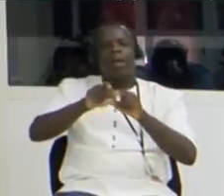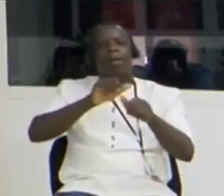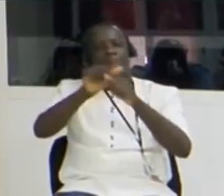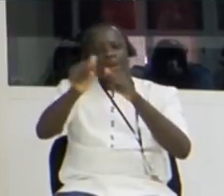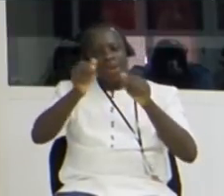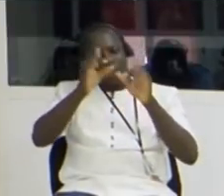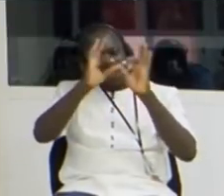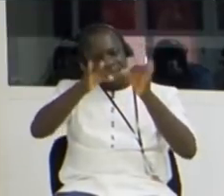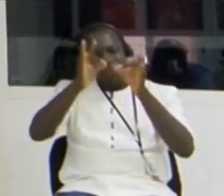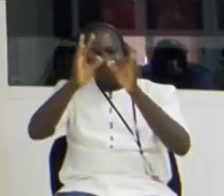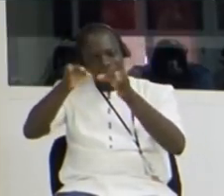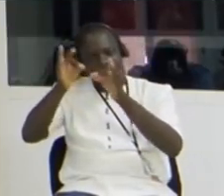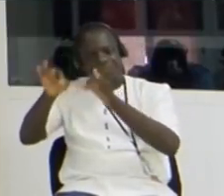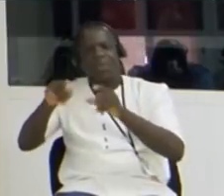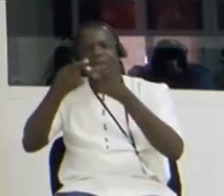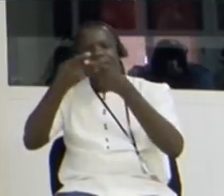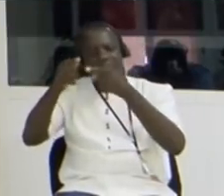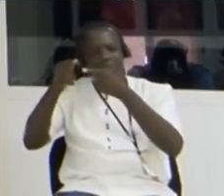different stages.